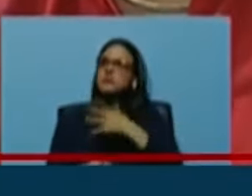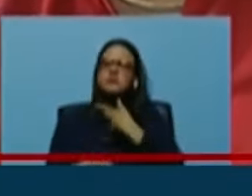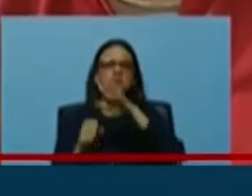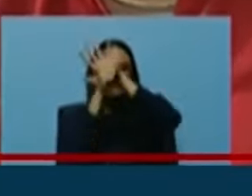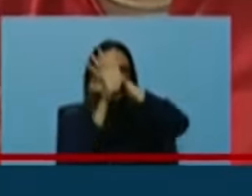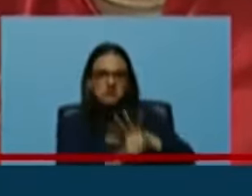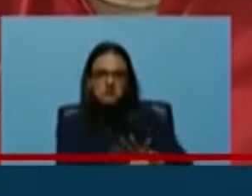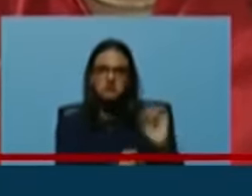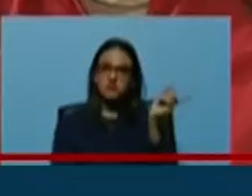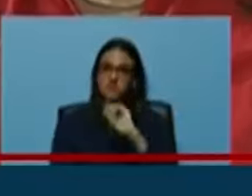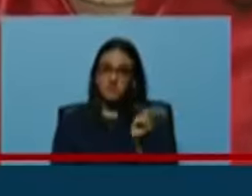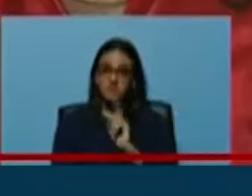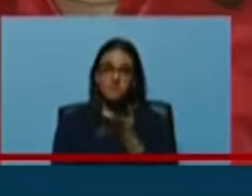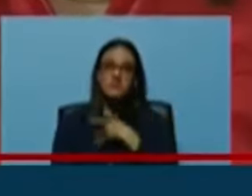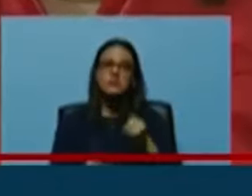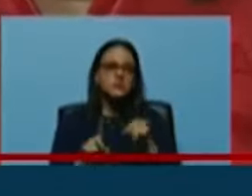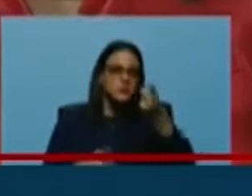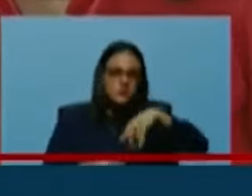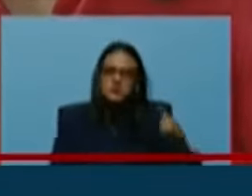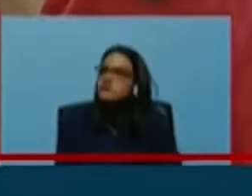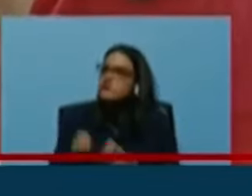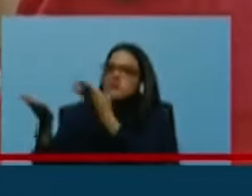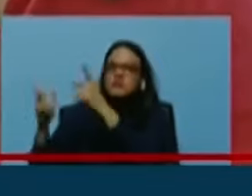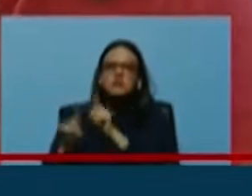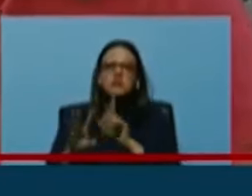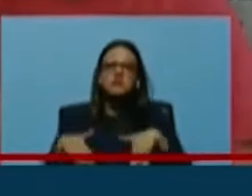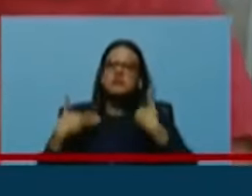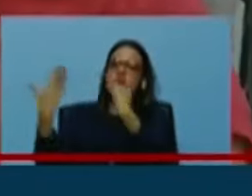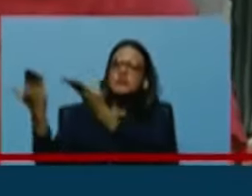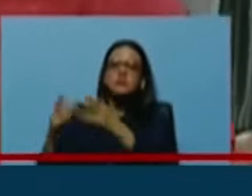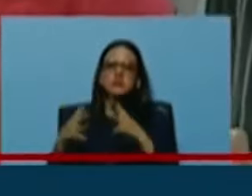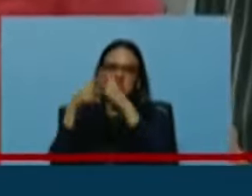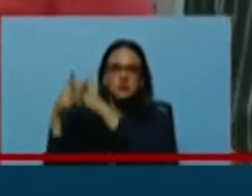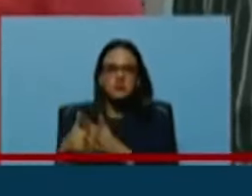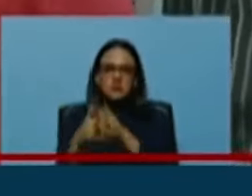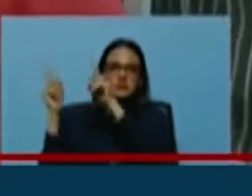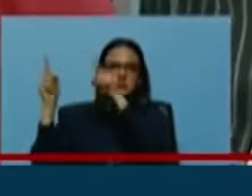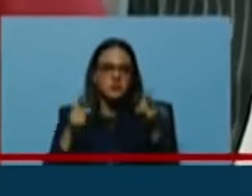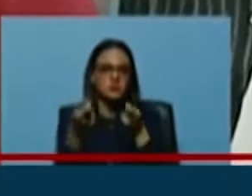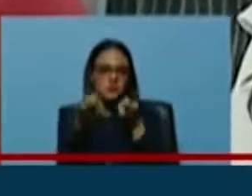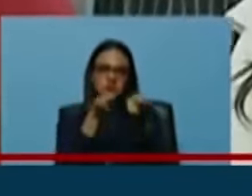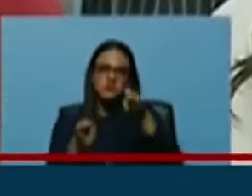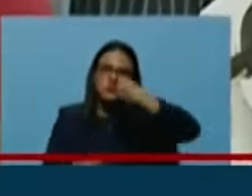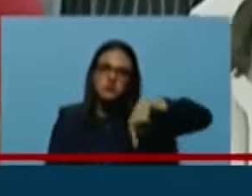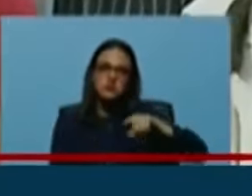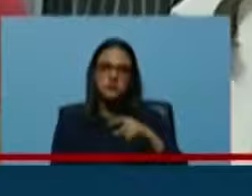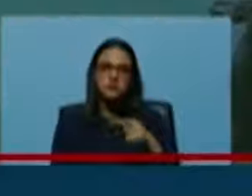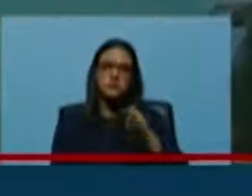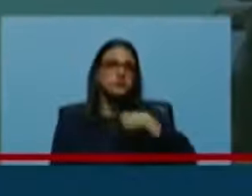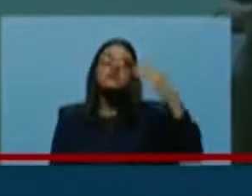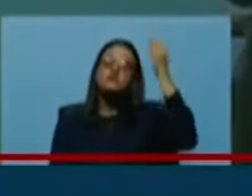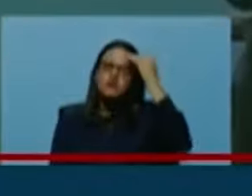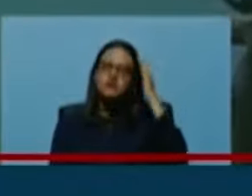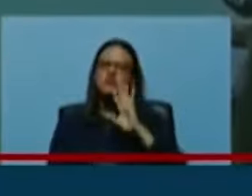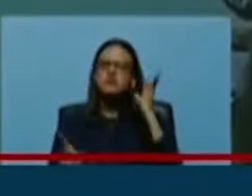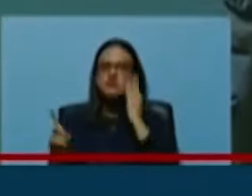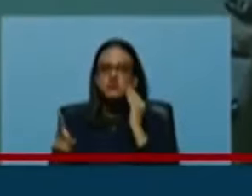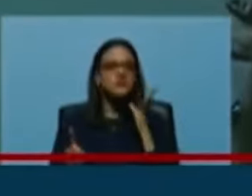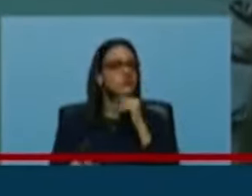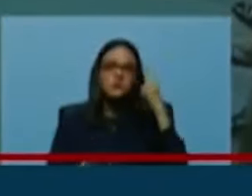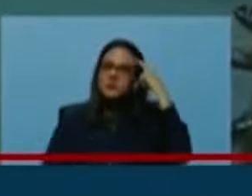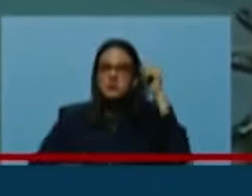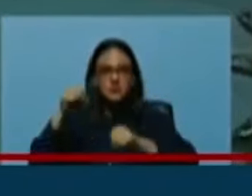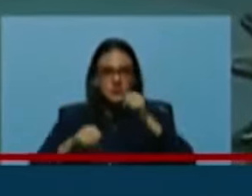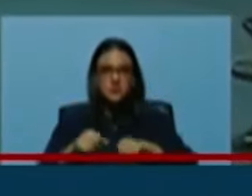of recolonization and delivery of our countries to the United States of America. There is no